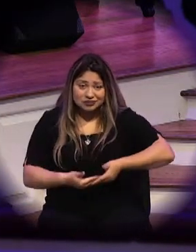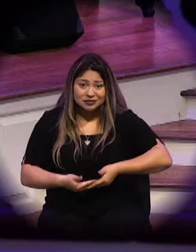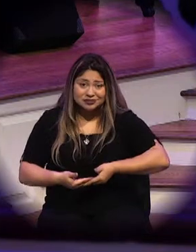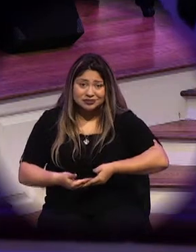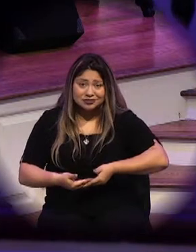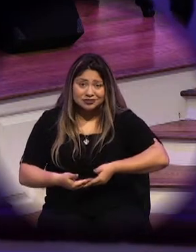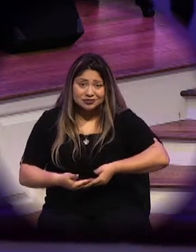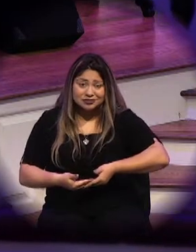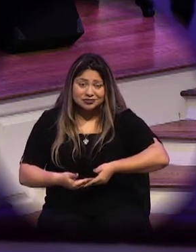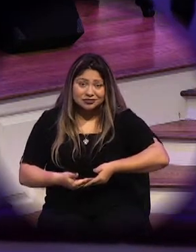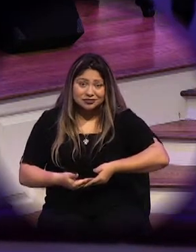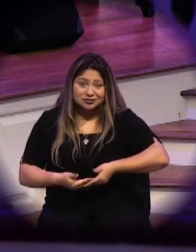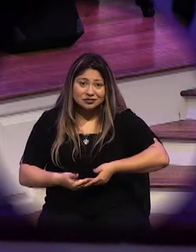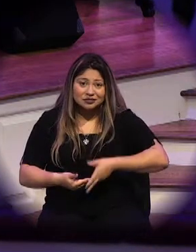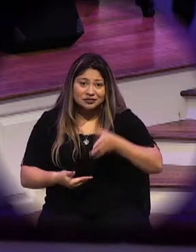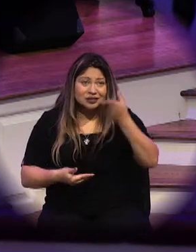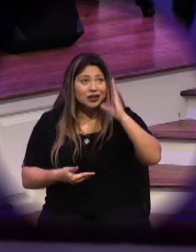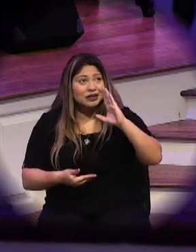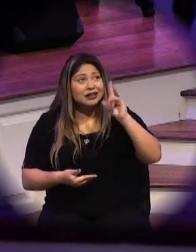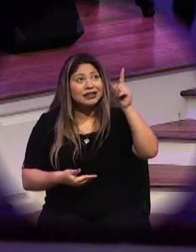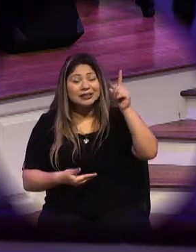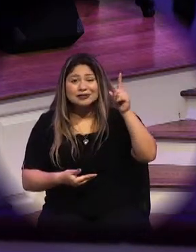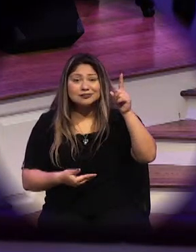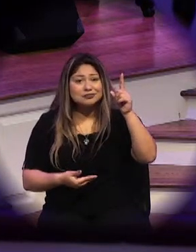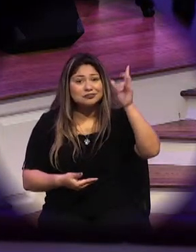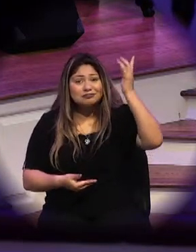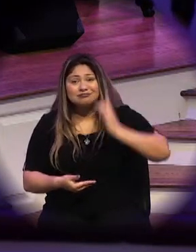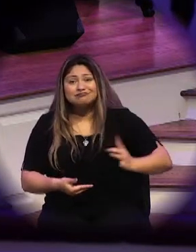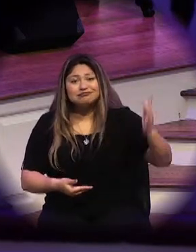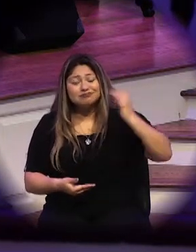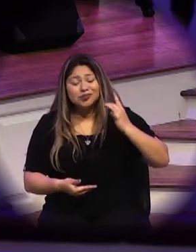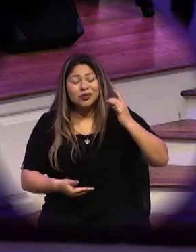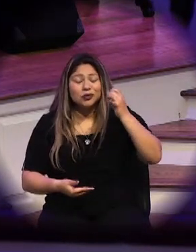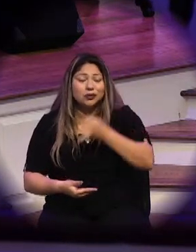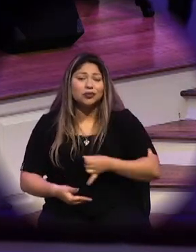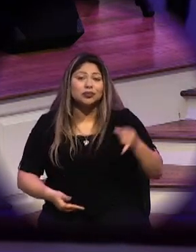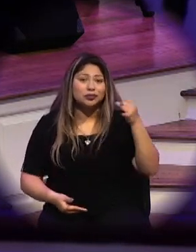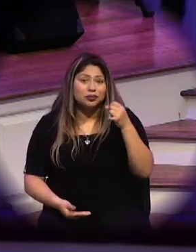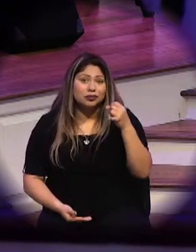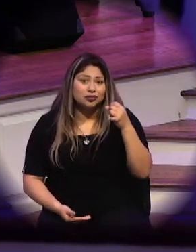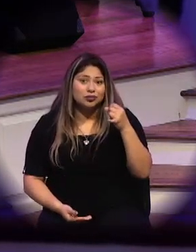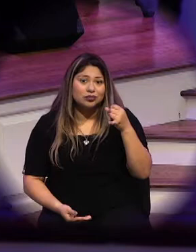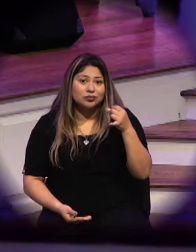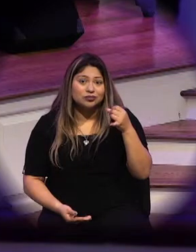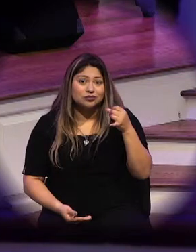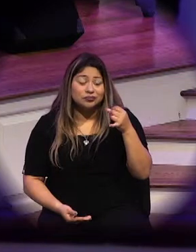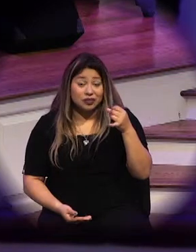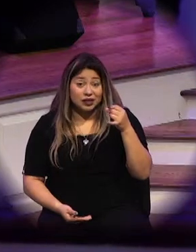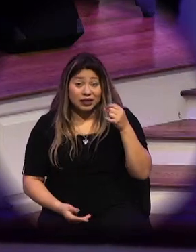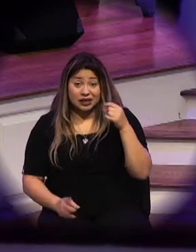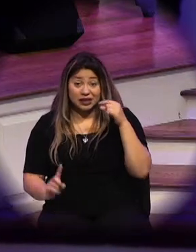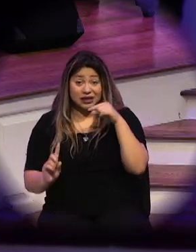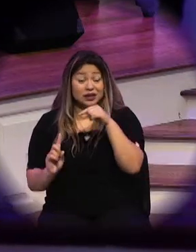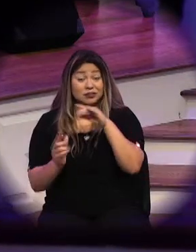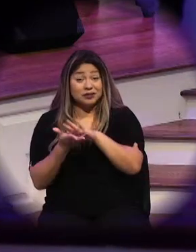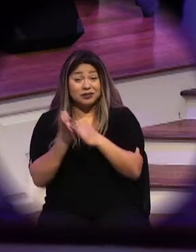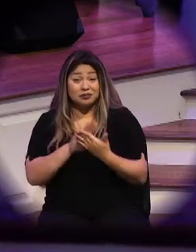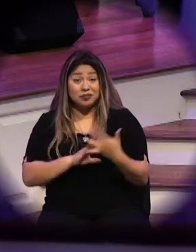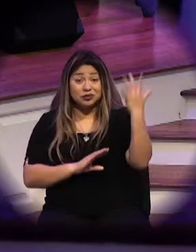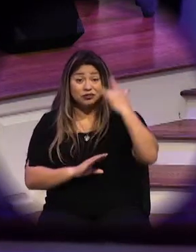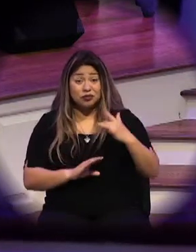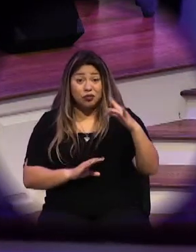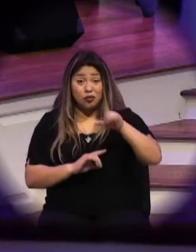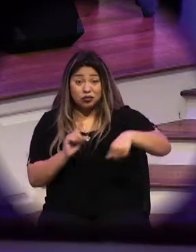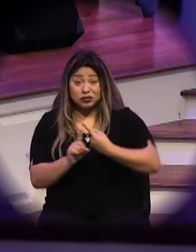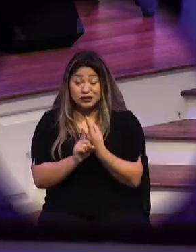merciful towards us. And the good news that Jesus would come to proclaim is that he wasn't just going to be merciful to Israel, he was going to be